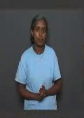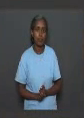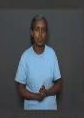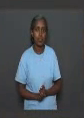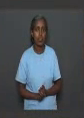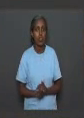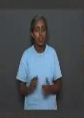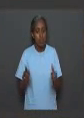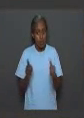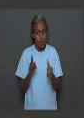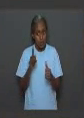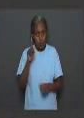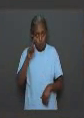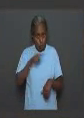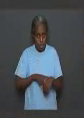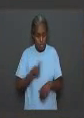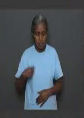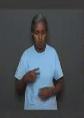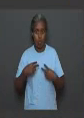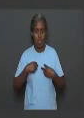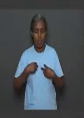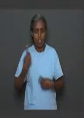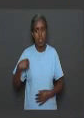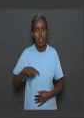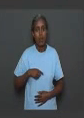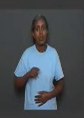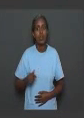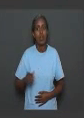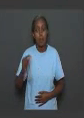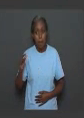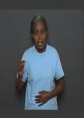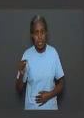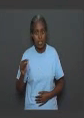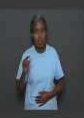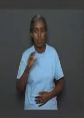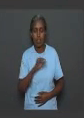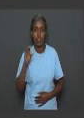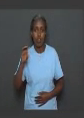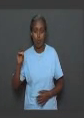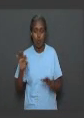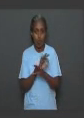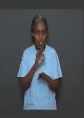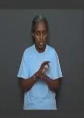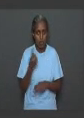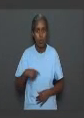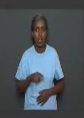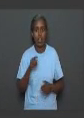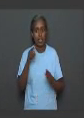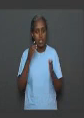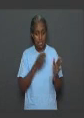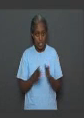Once we have our minor and our cofactor, we are ready to find